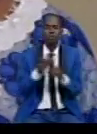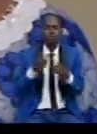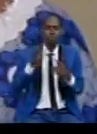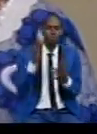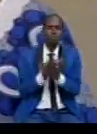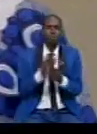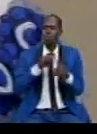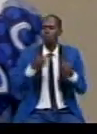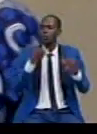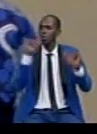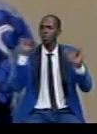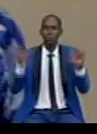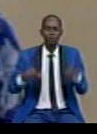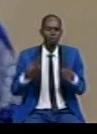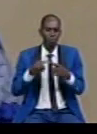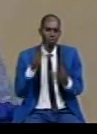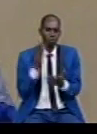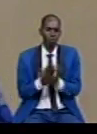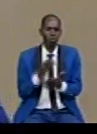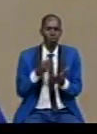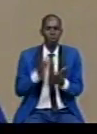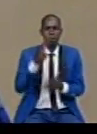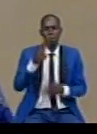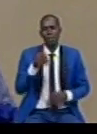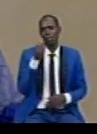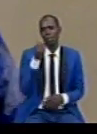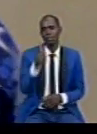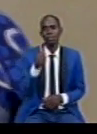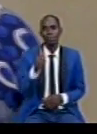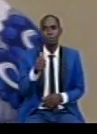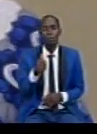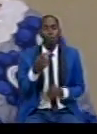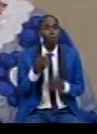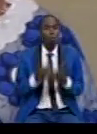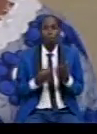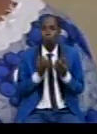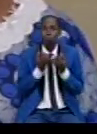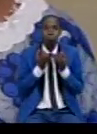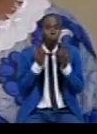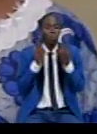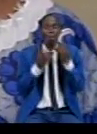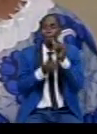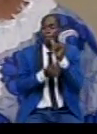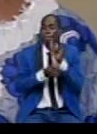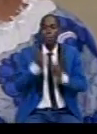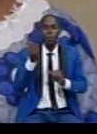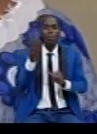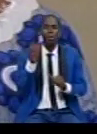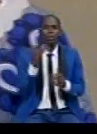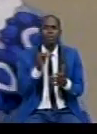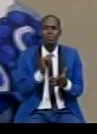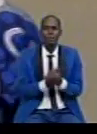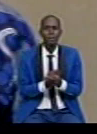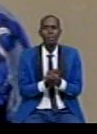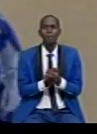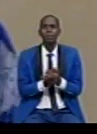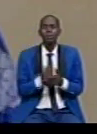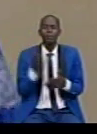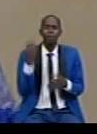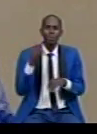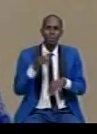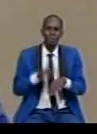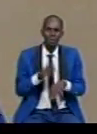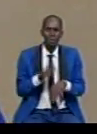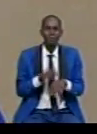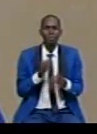couldn't just stop it on my own. What even baffled me most was that there was one day I threw it away. I said,